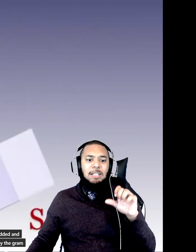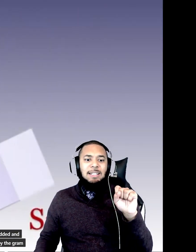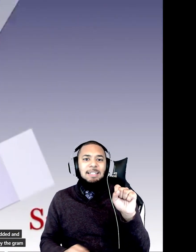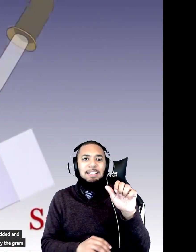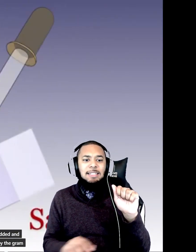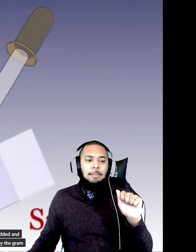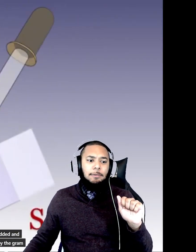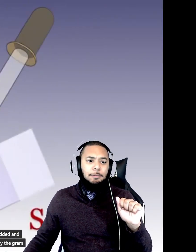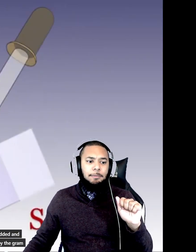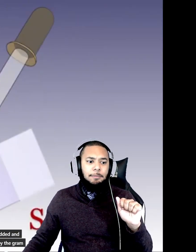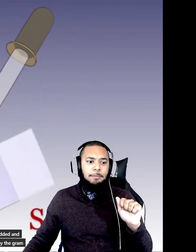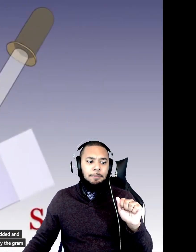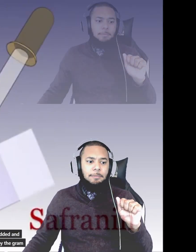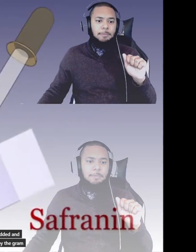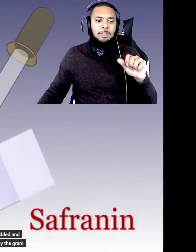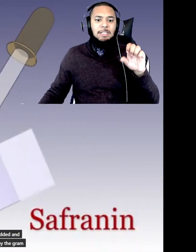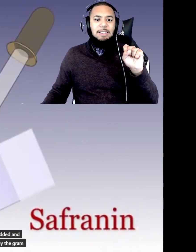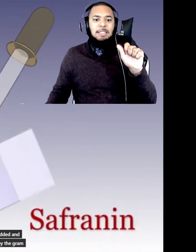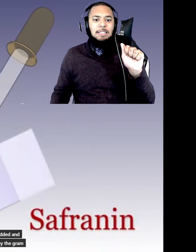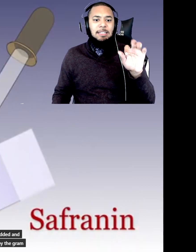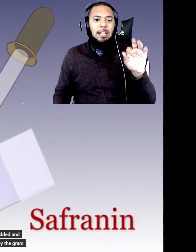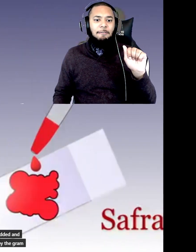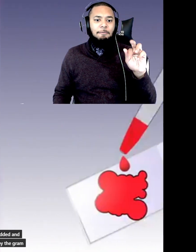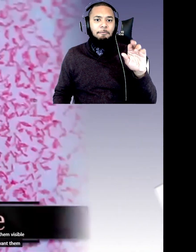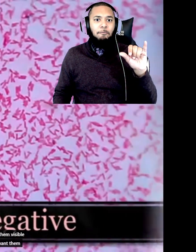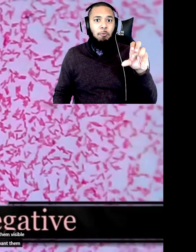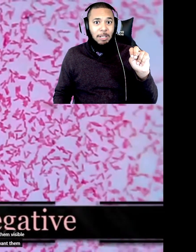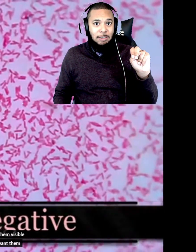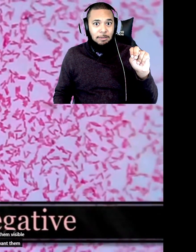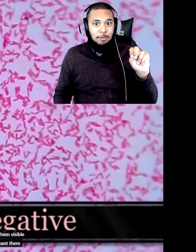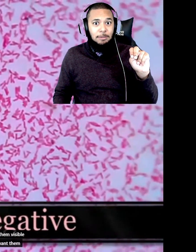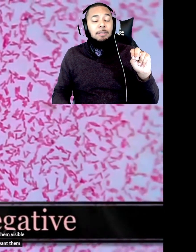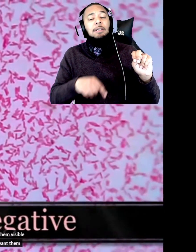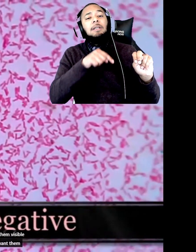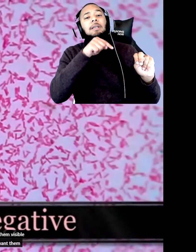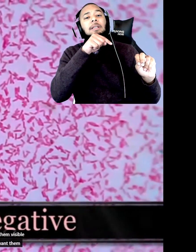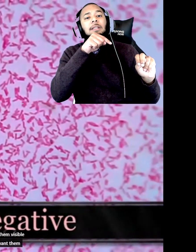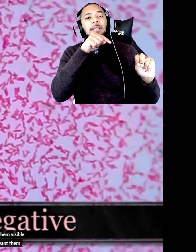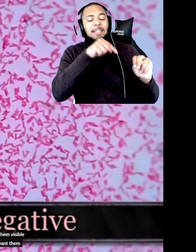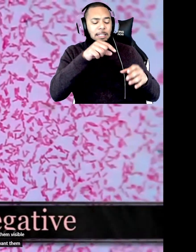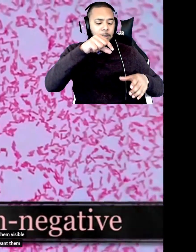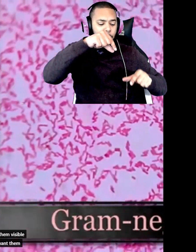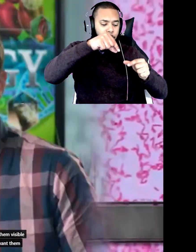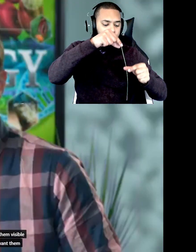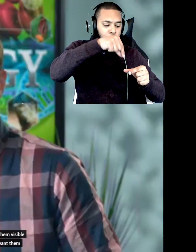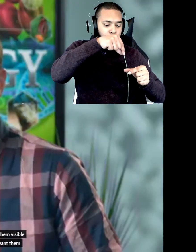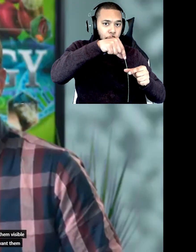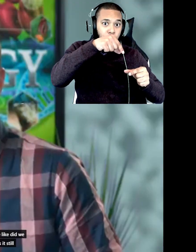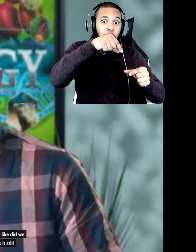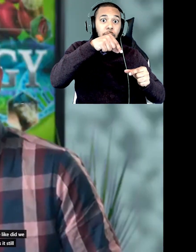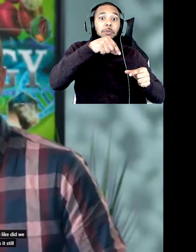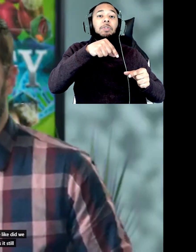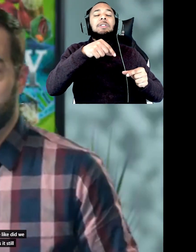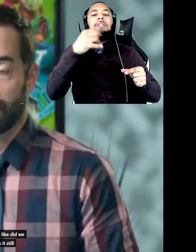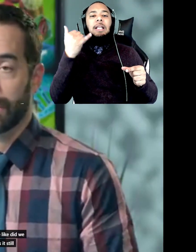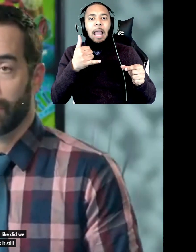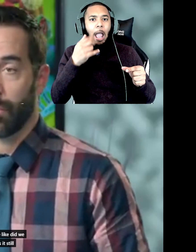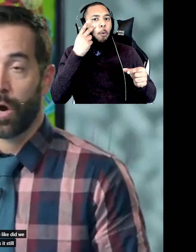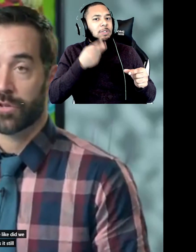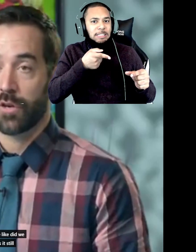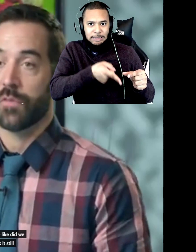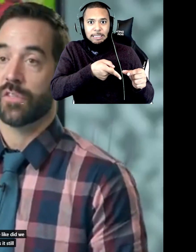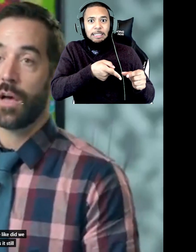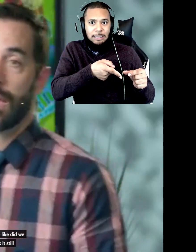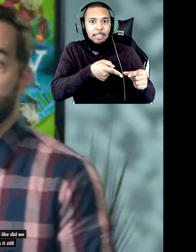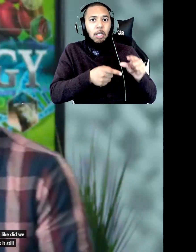dye. It's added, and it's going to be absorbed by the gram-negative bacteria to make them visible again, because we don't want them invisible, because then we're like, did we